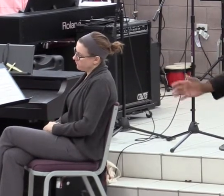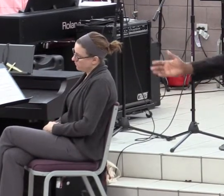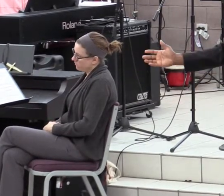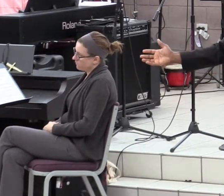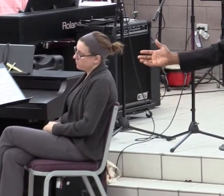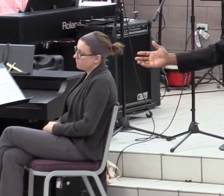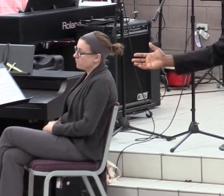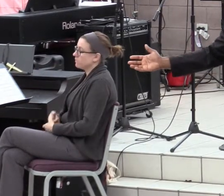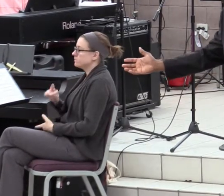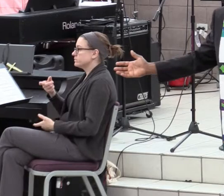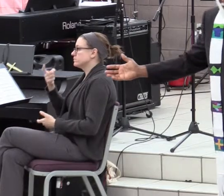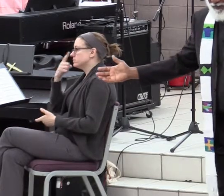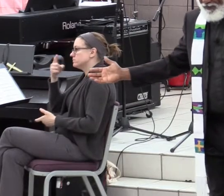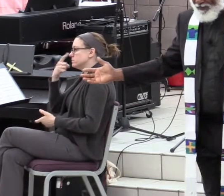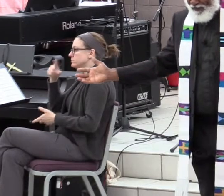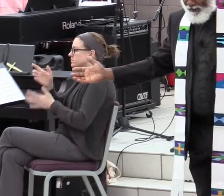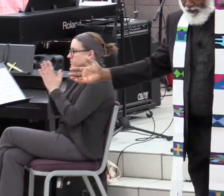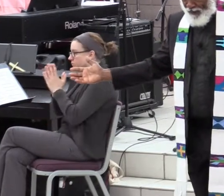Would you pray with me?